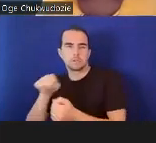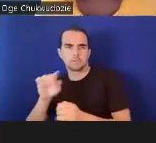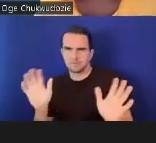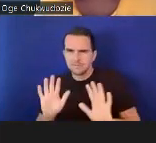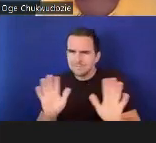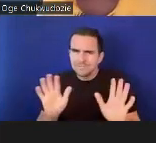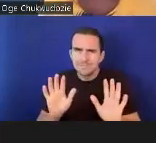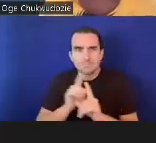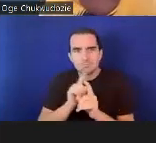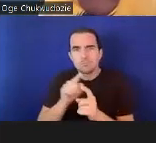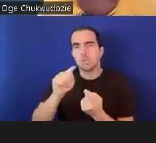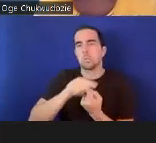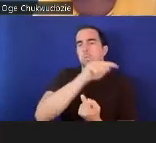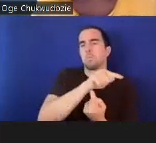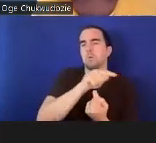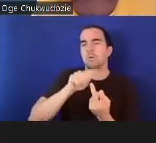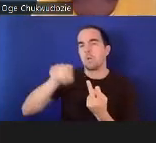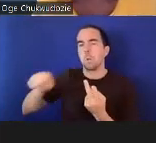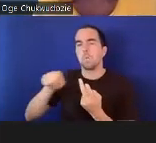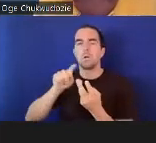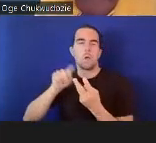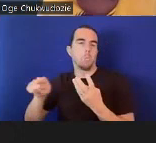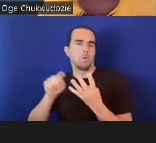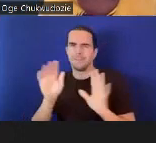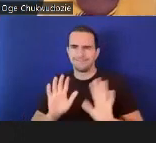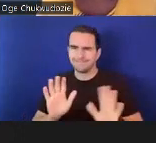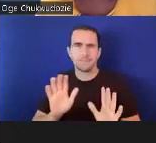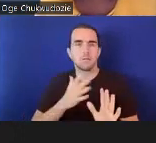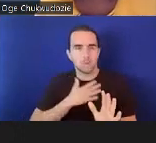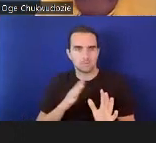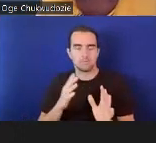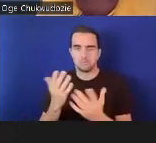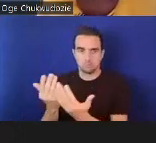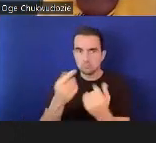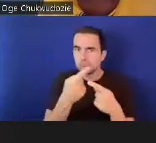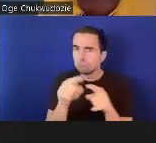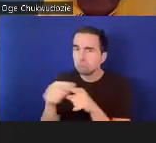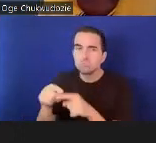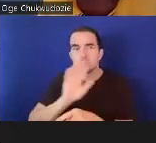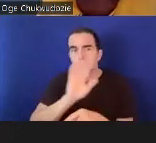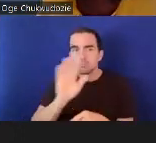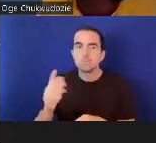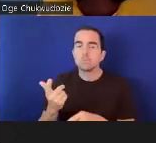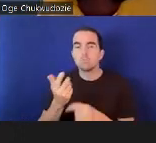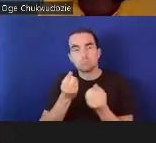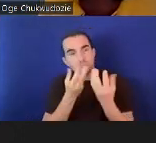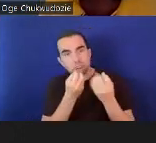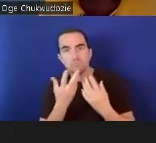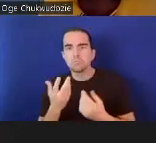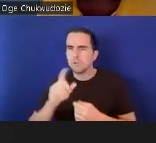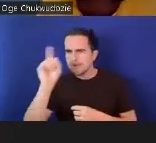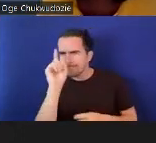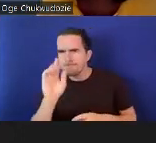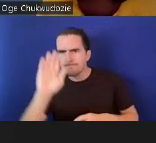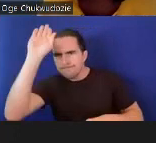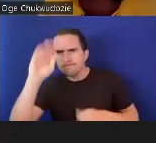A CFM includes a range of safe, accessible, and appropriate channels for community members. This is actually very important. You